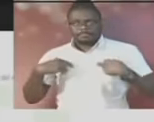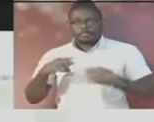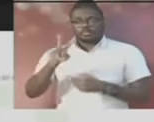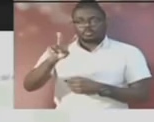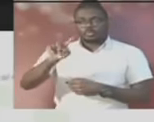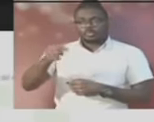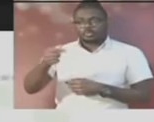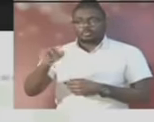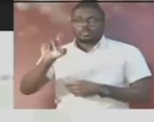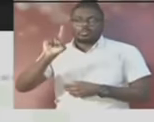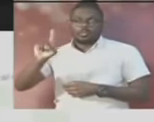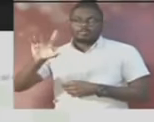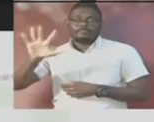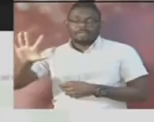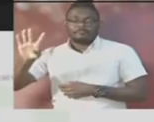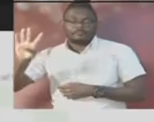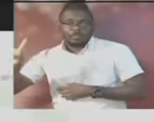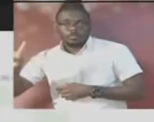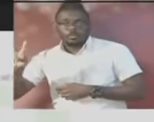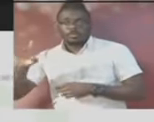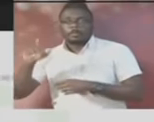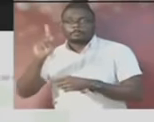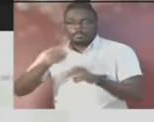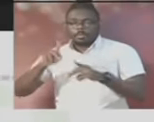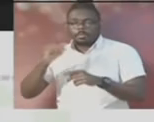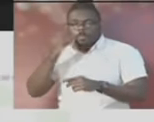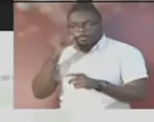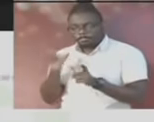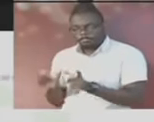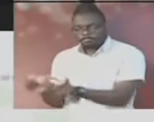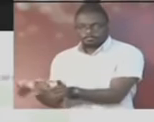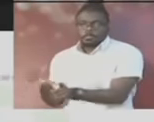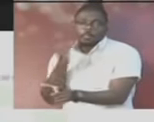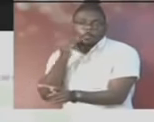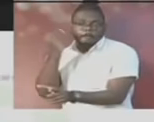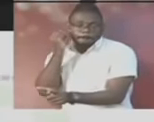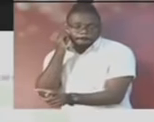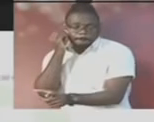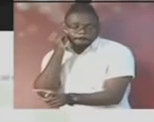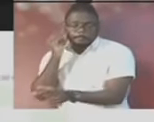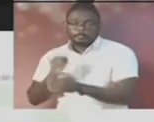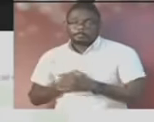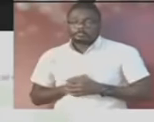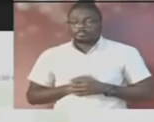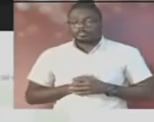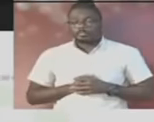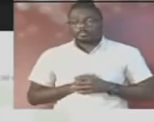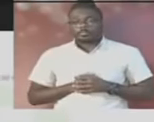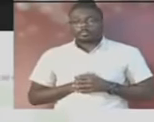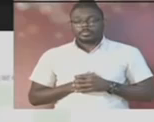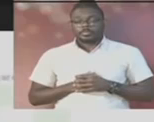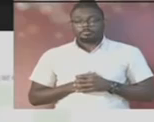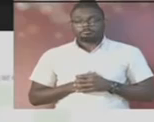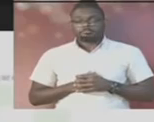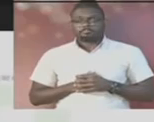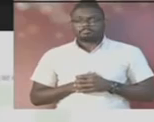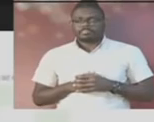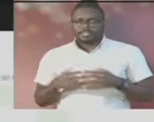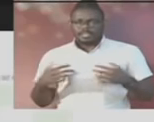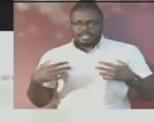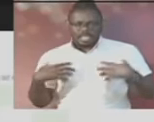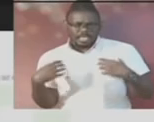2,154 persons who are in home isolation and are being managed by the relevant county medical officers of health with